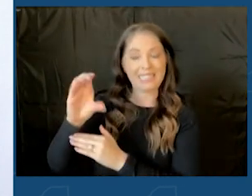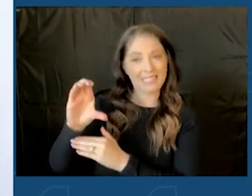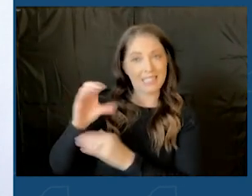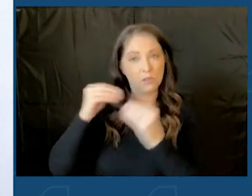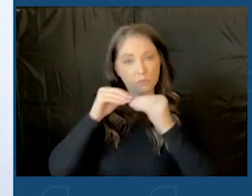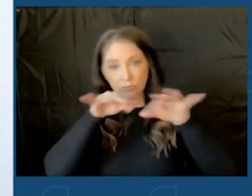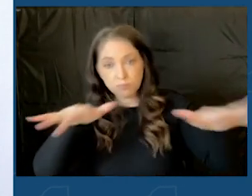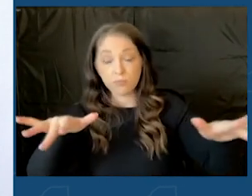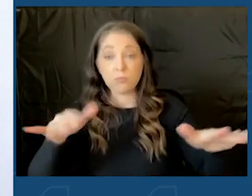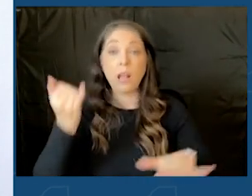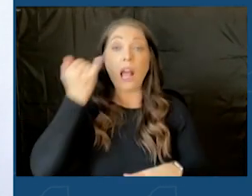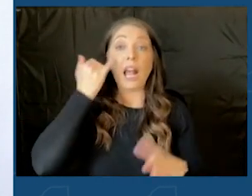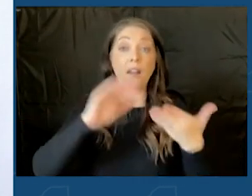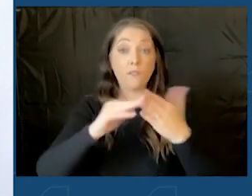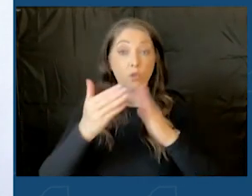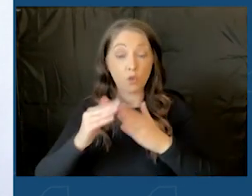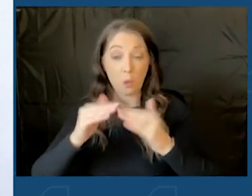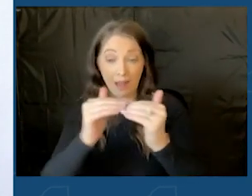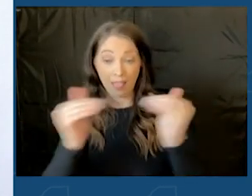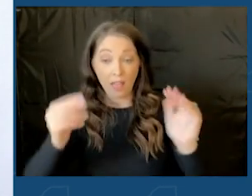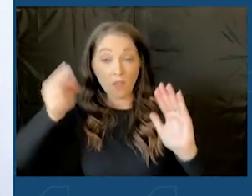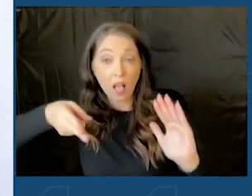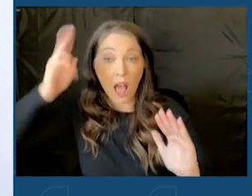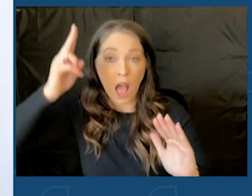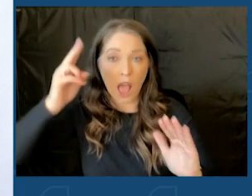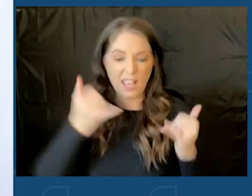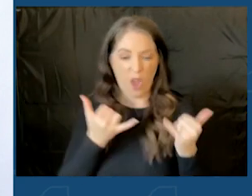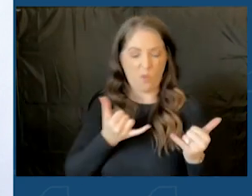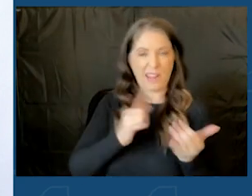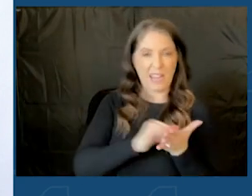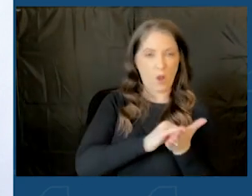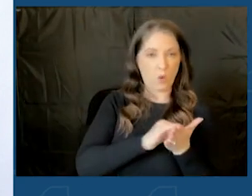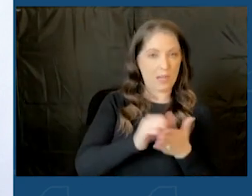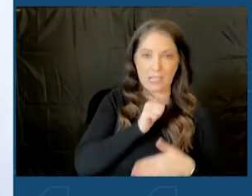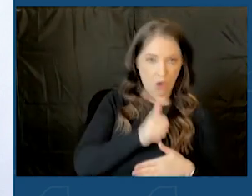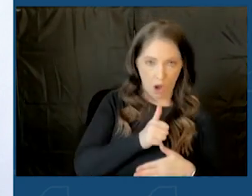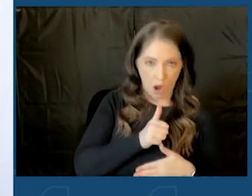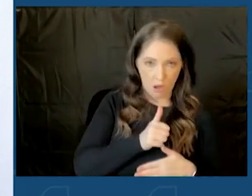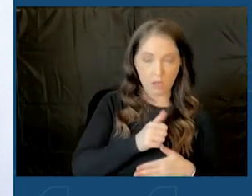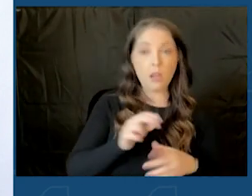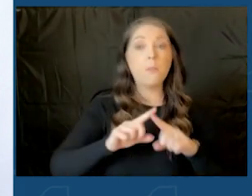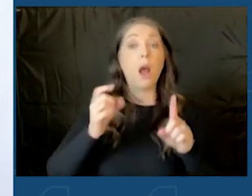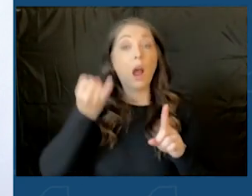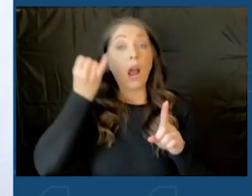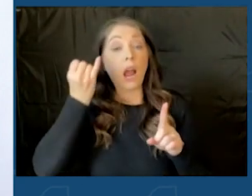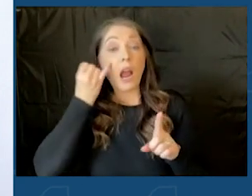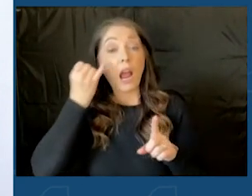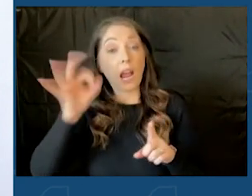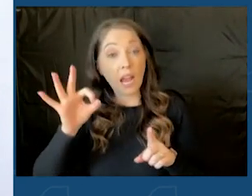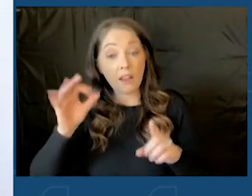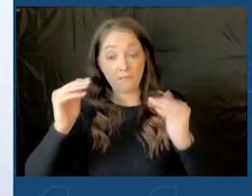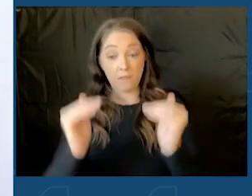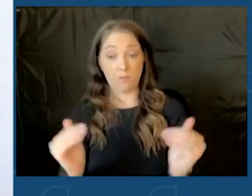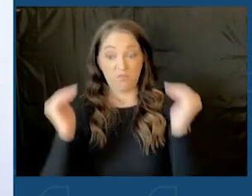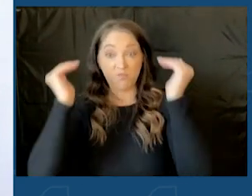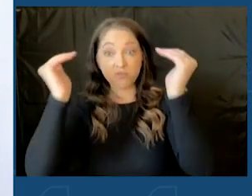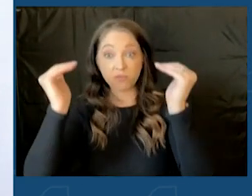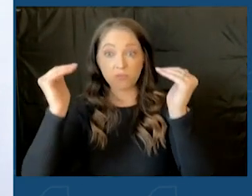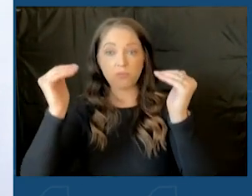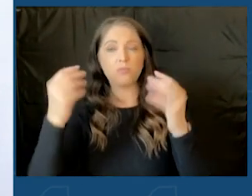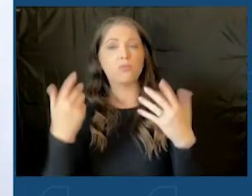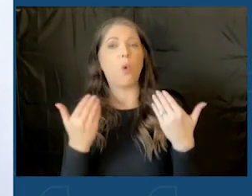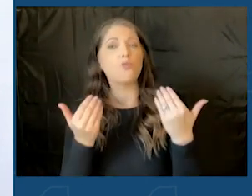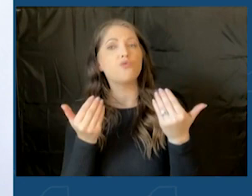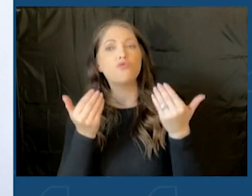high, which it is no longer in New York City, it was for a long time, the CDC recommends that people wear vaccines. And of course,